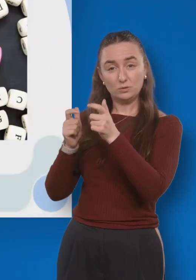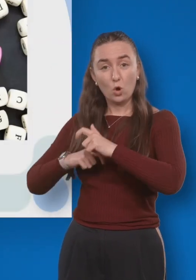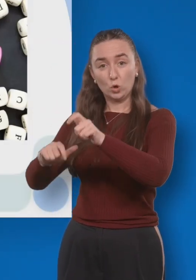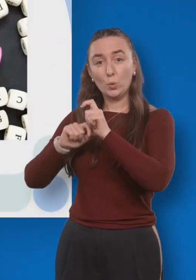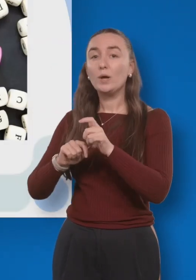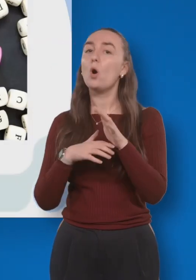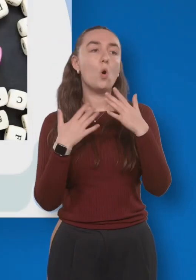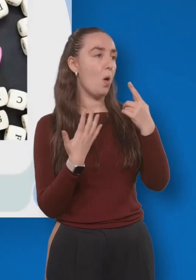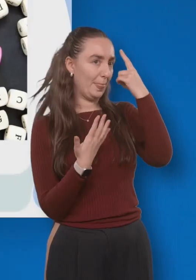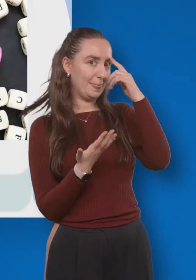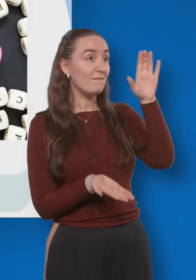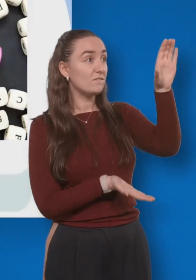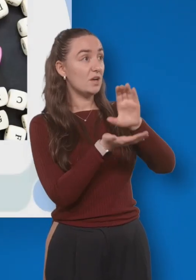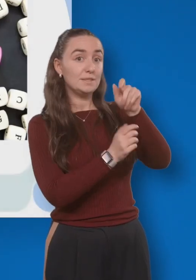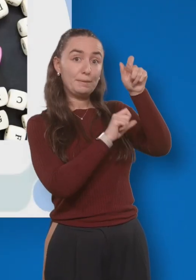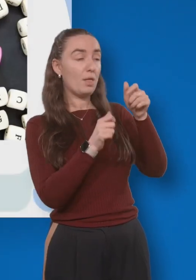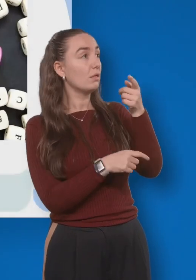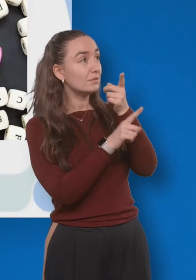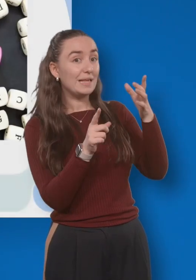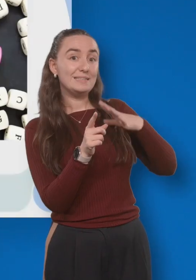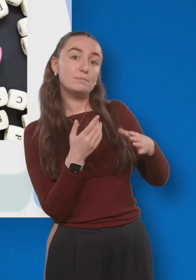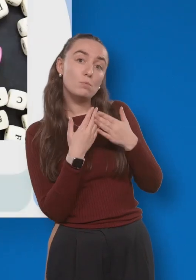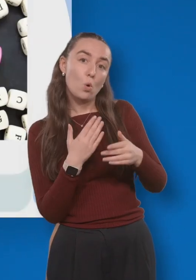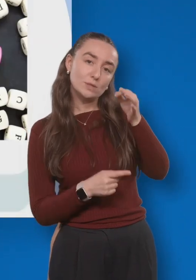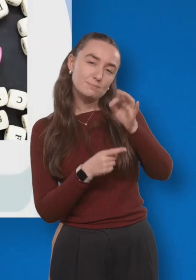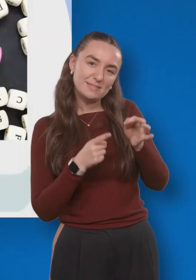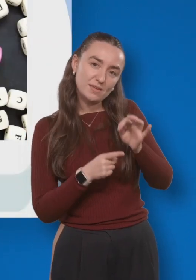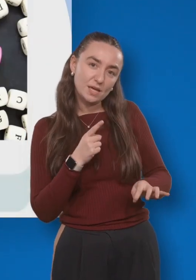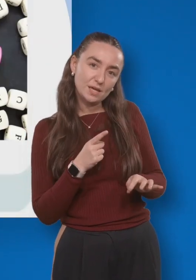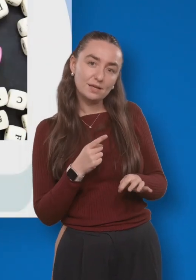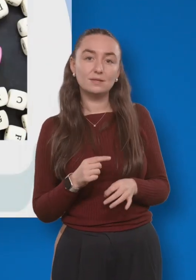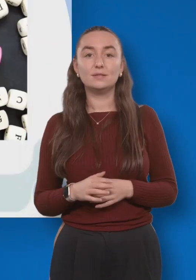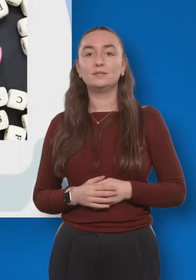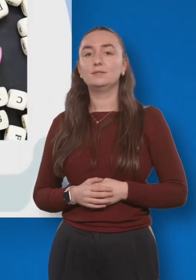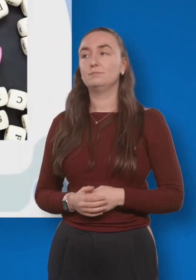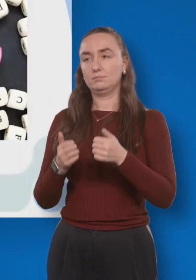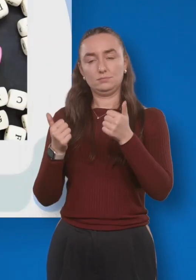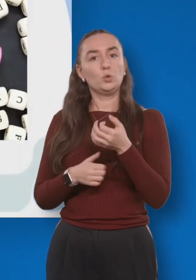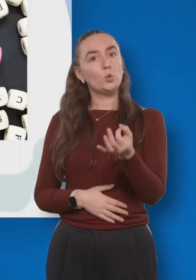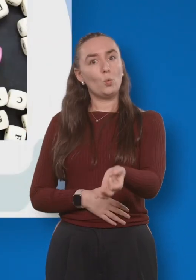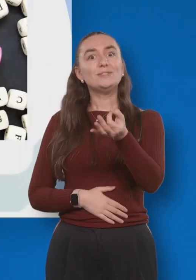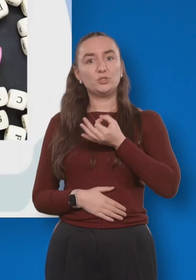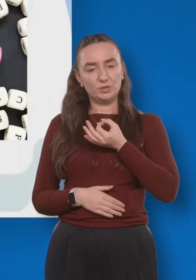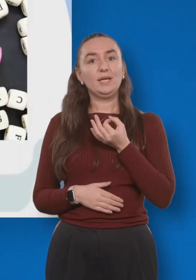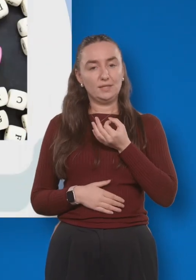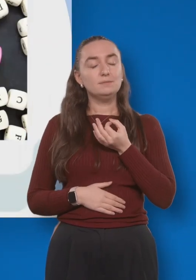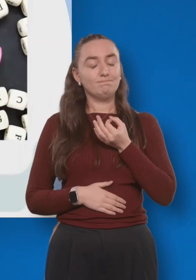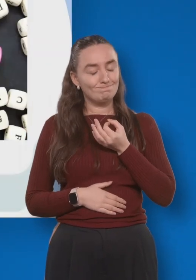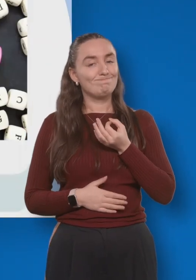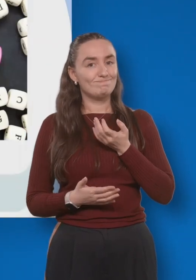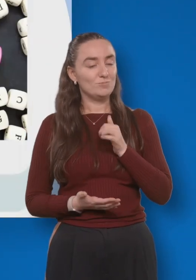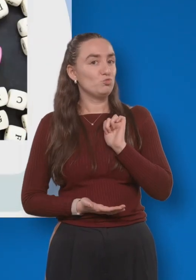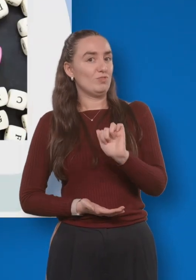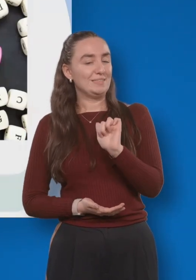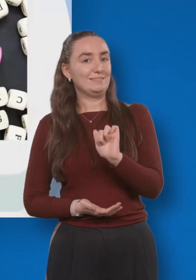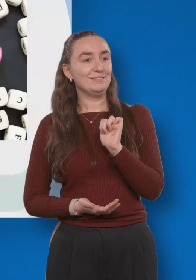from your own experience, do funders need something a bit more specific? I think that's a really excellent question. And I think you're